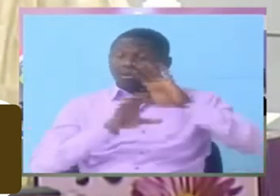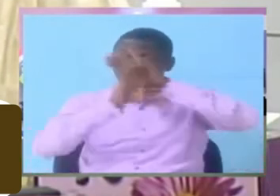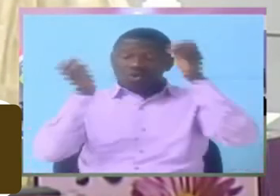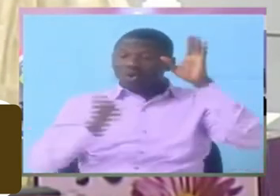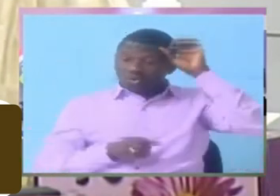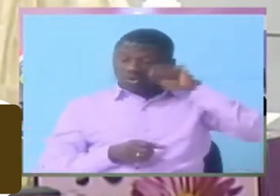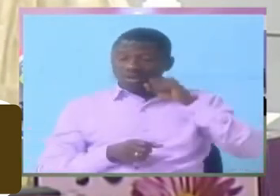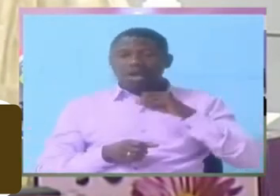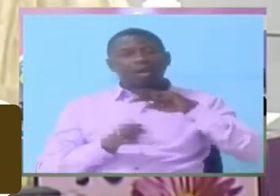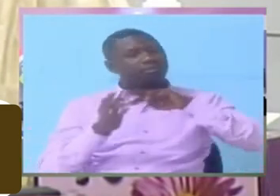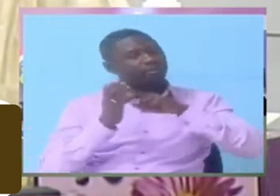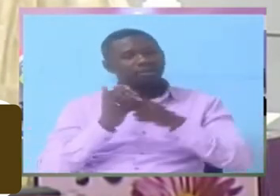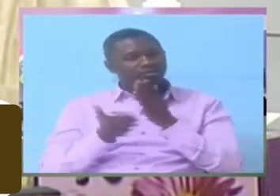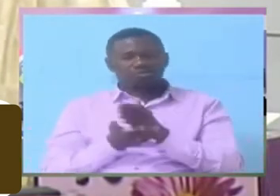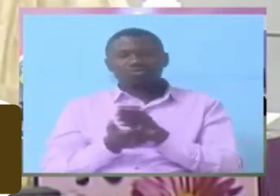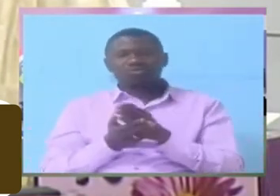But even that